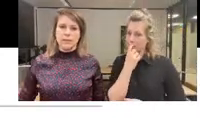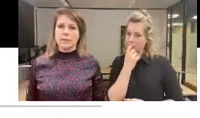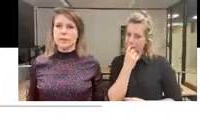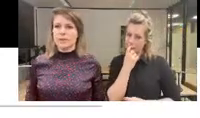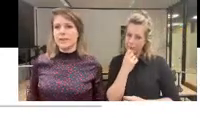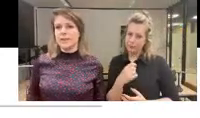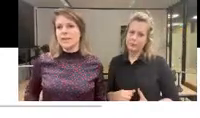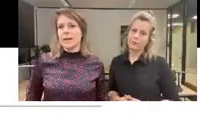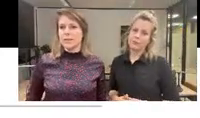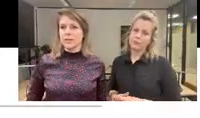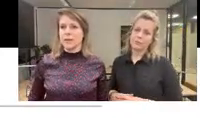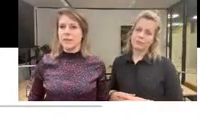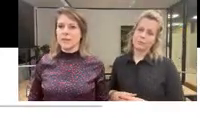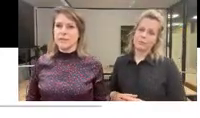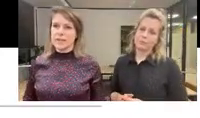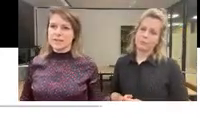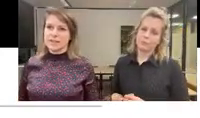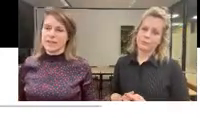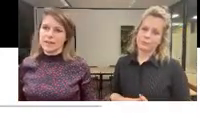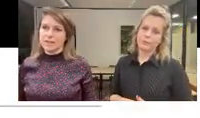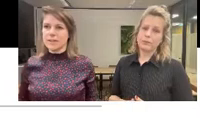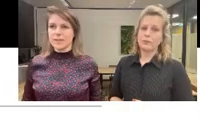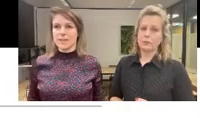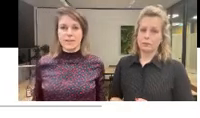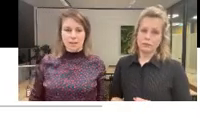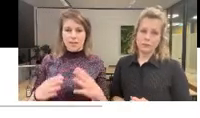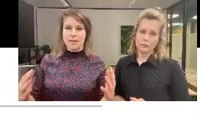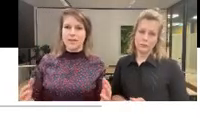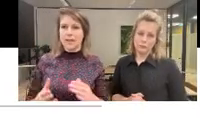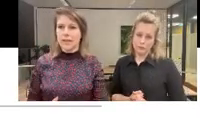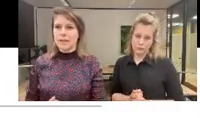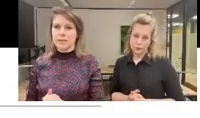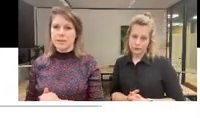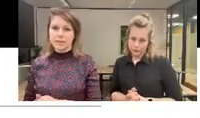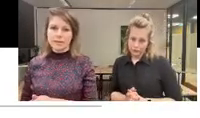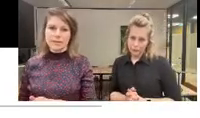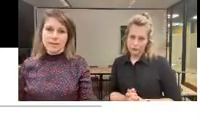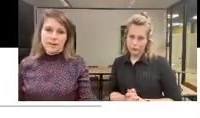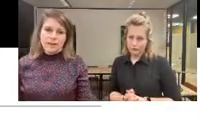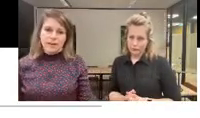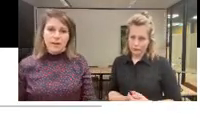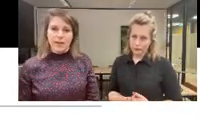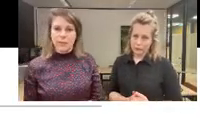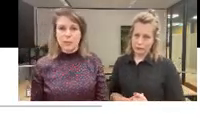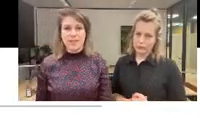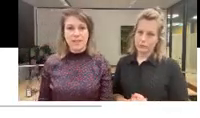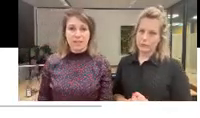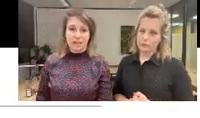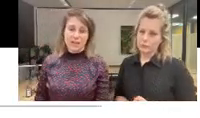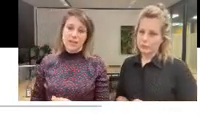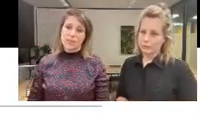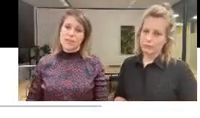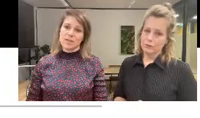Well, here you can see the traumatic events that adolescents in our study had experienced.